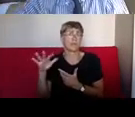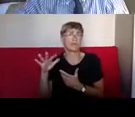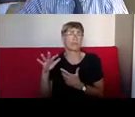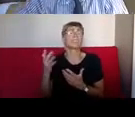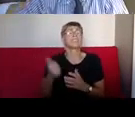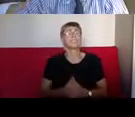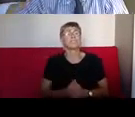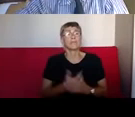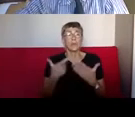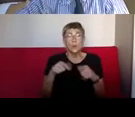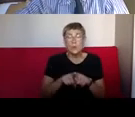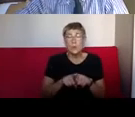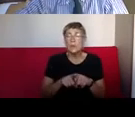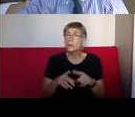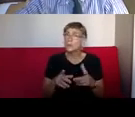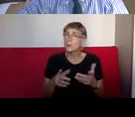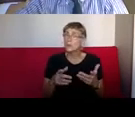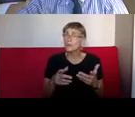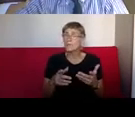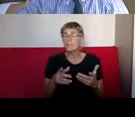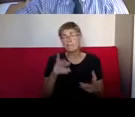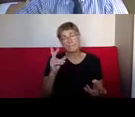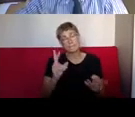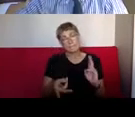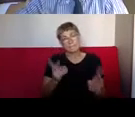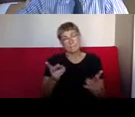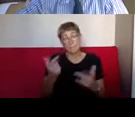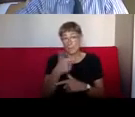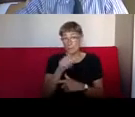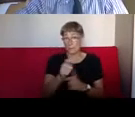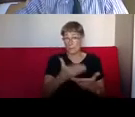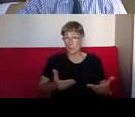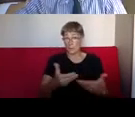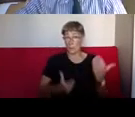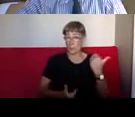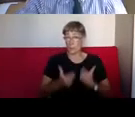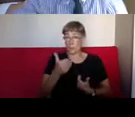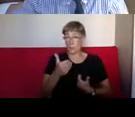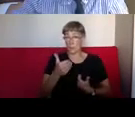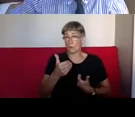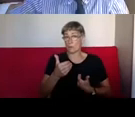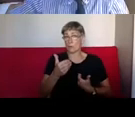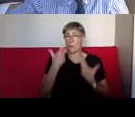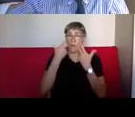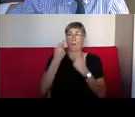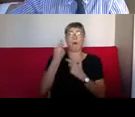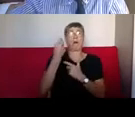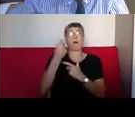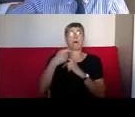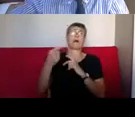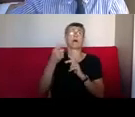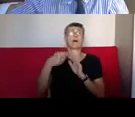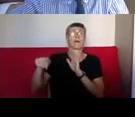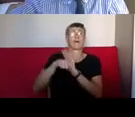lose the invalidity pension. And discrimination. Discrimination, I found